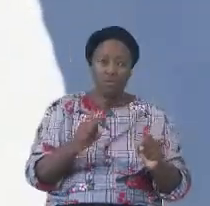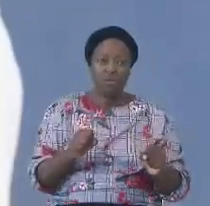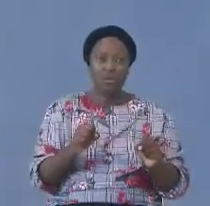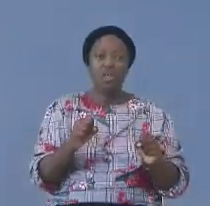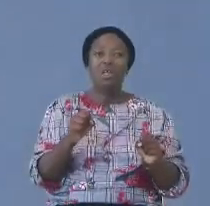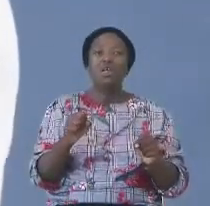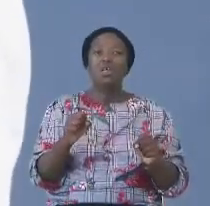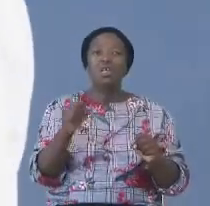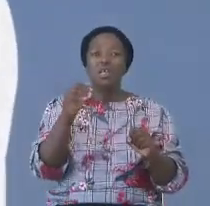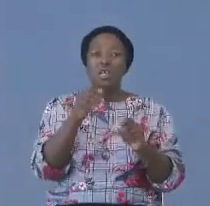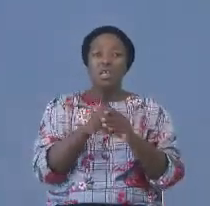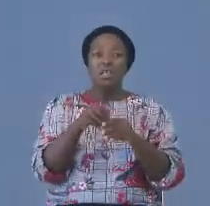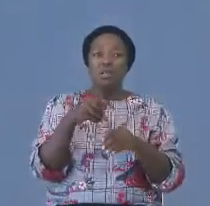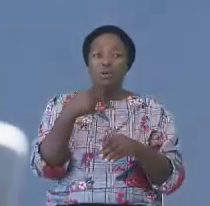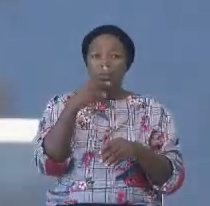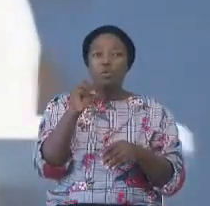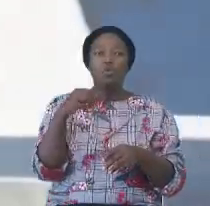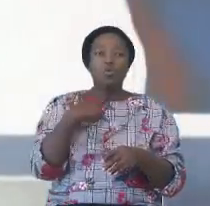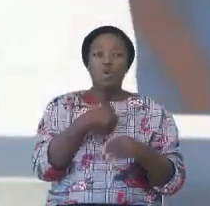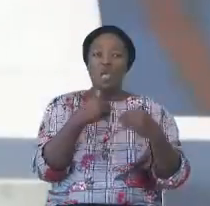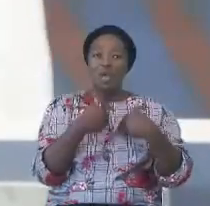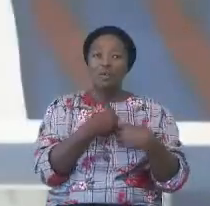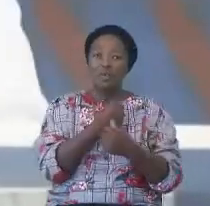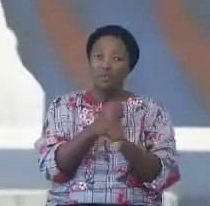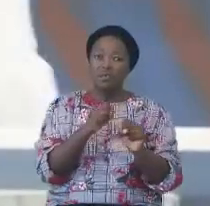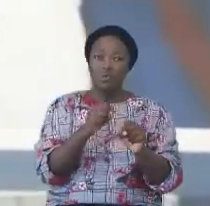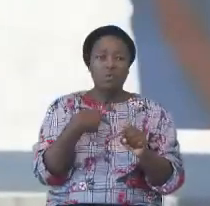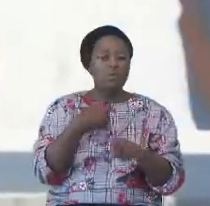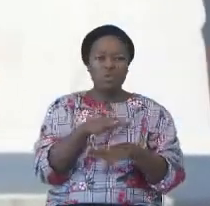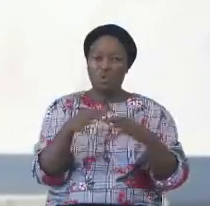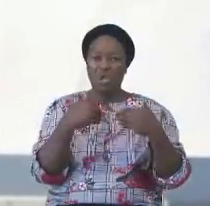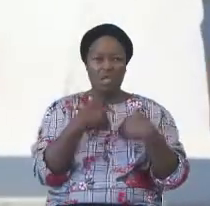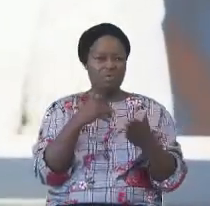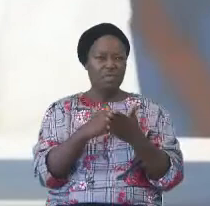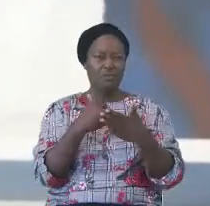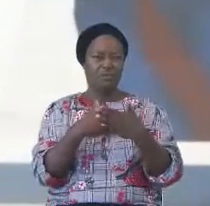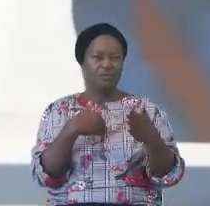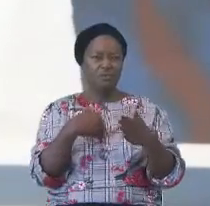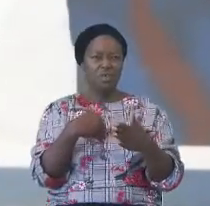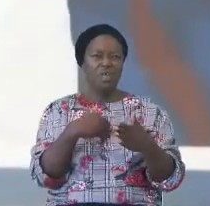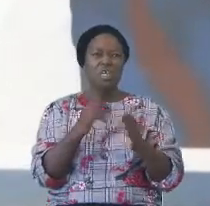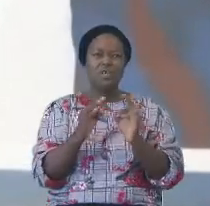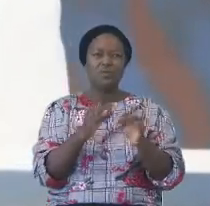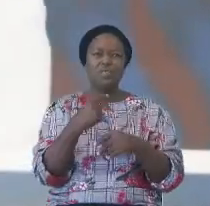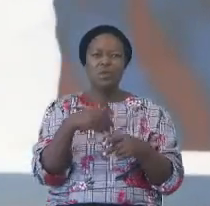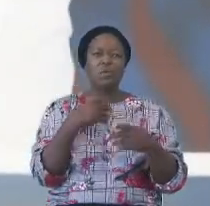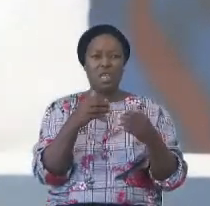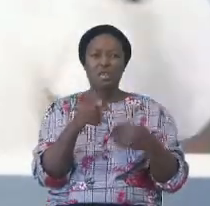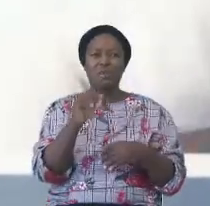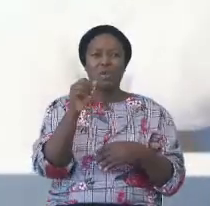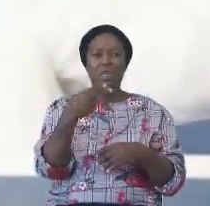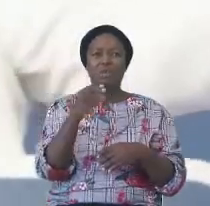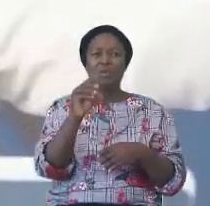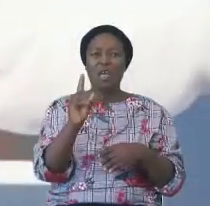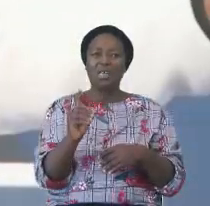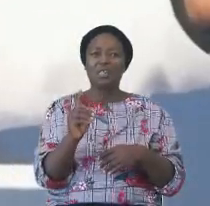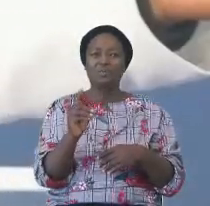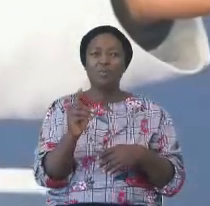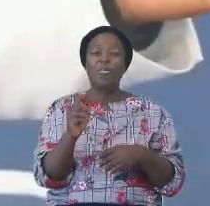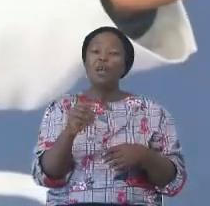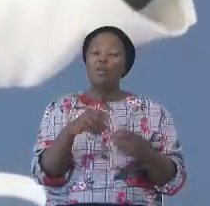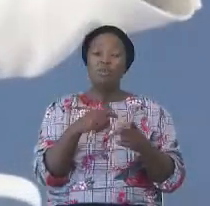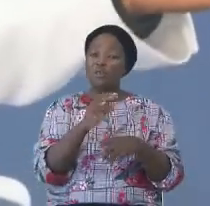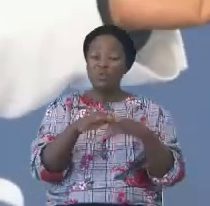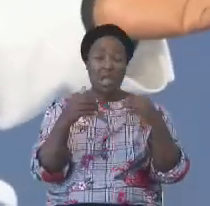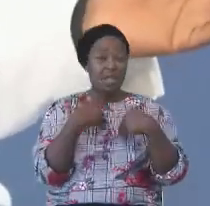we have redemption. We have redemption. It's not, we didn't have it before. He